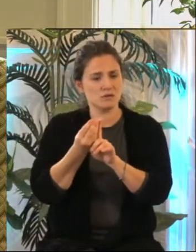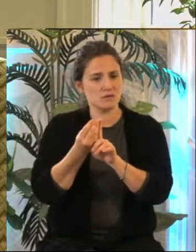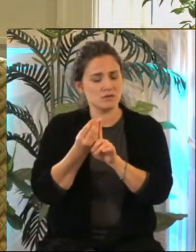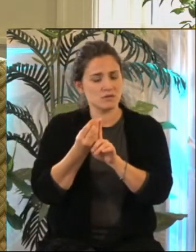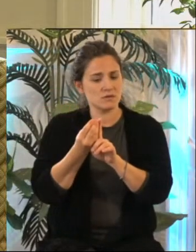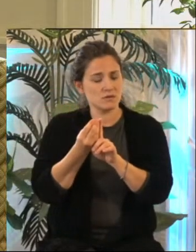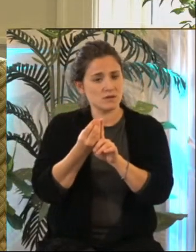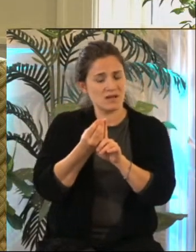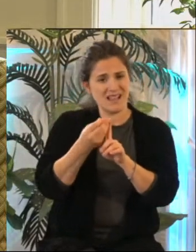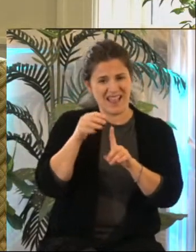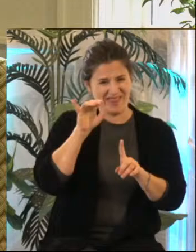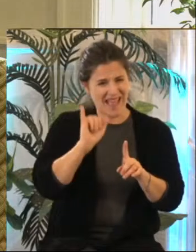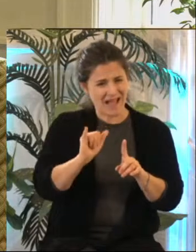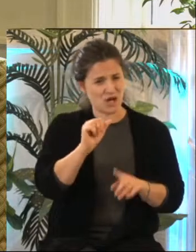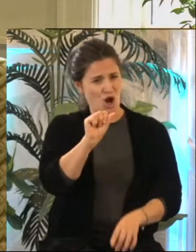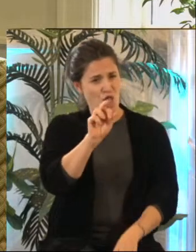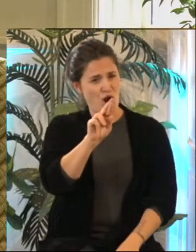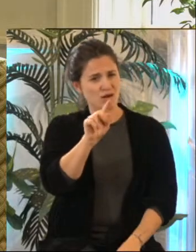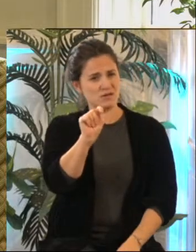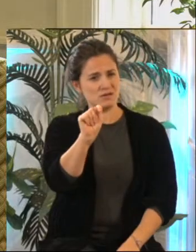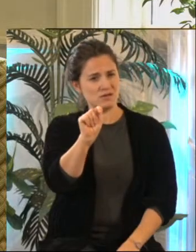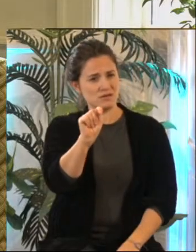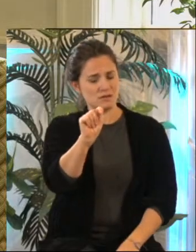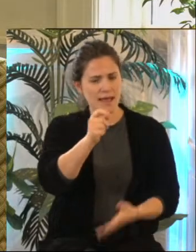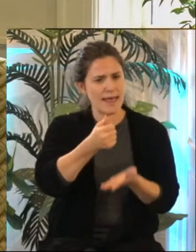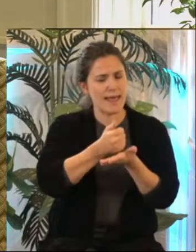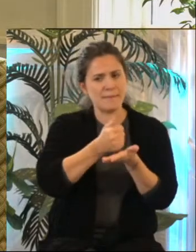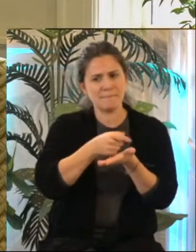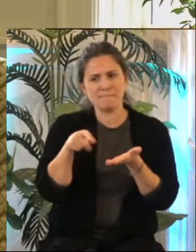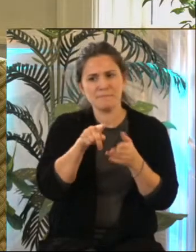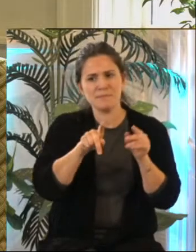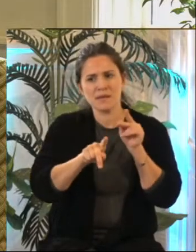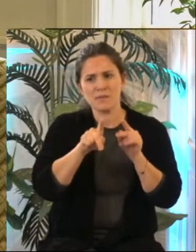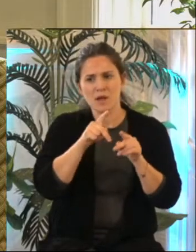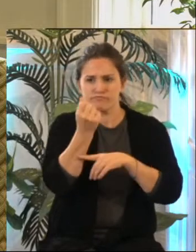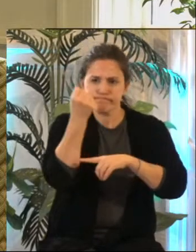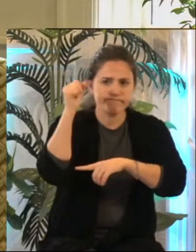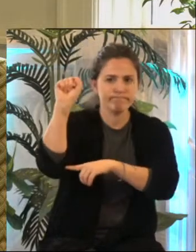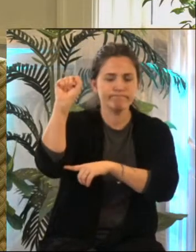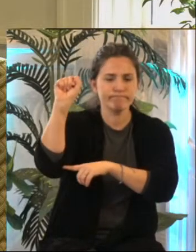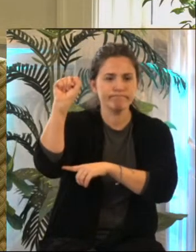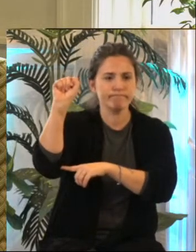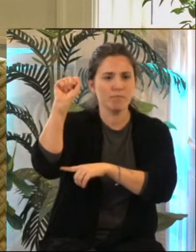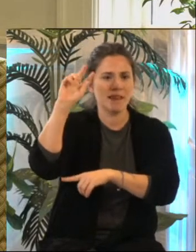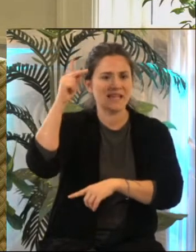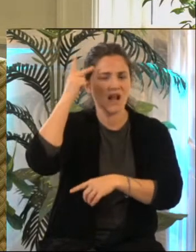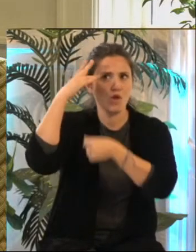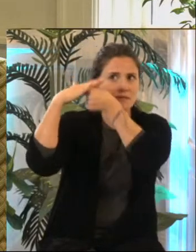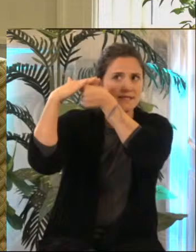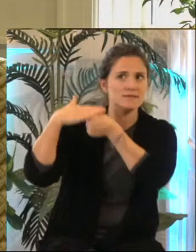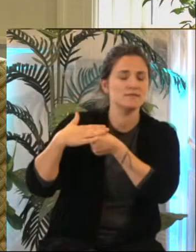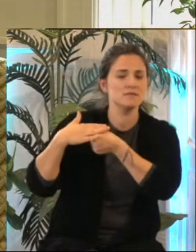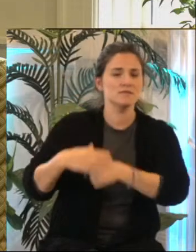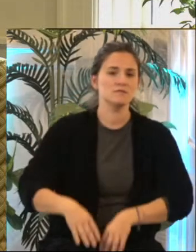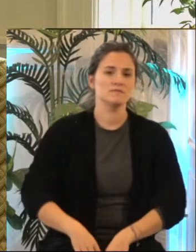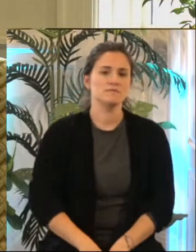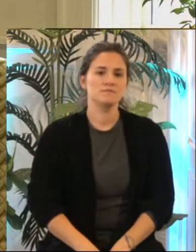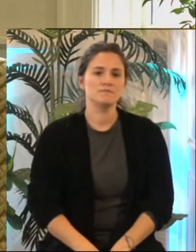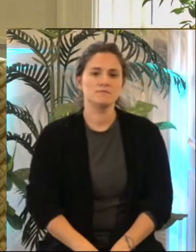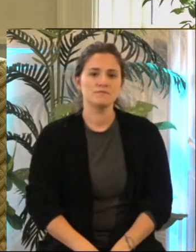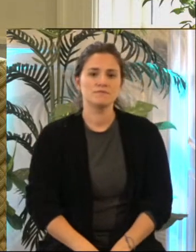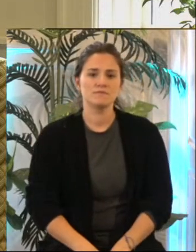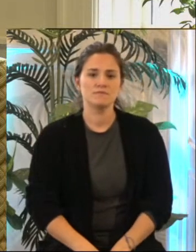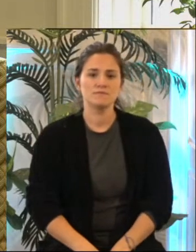trauma and political resistance. Again, we can learn a lot about this